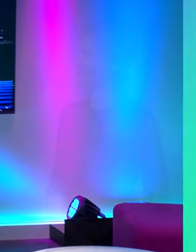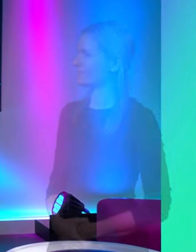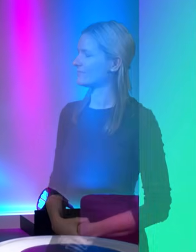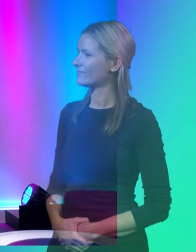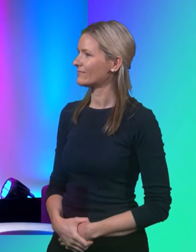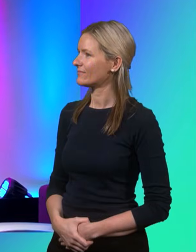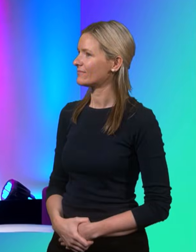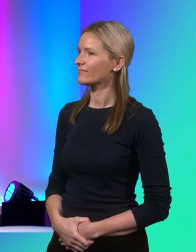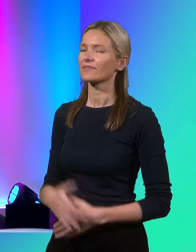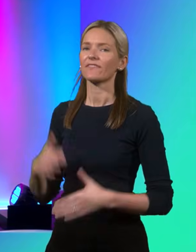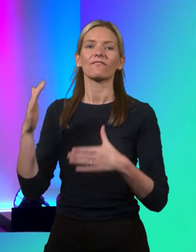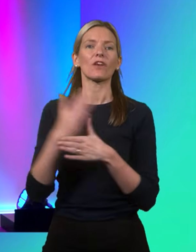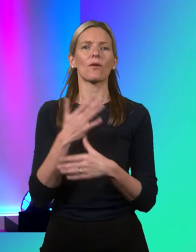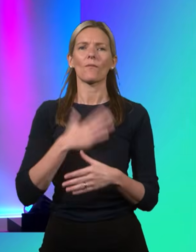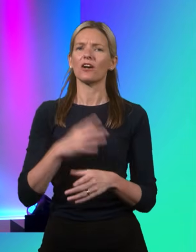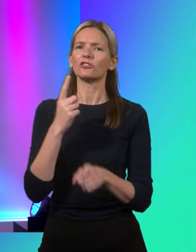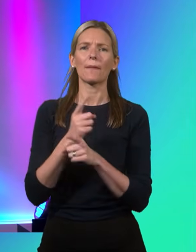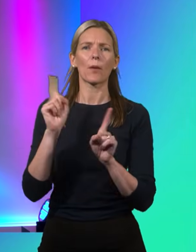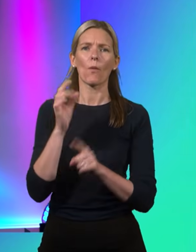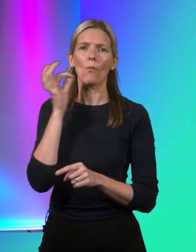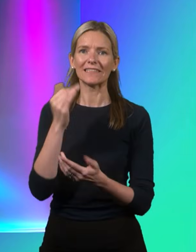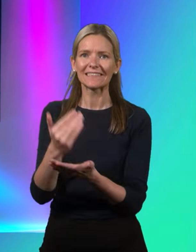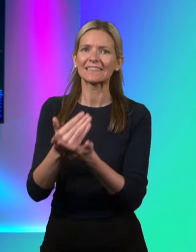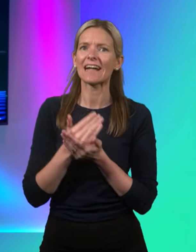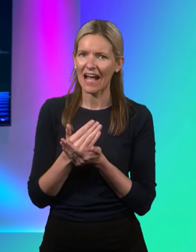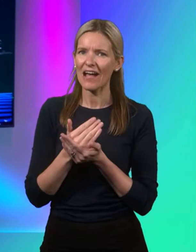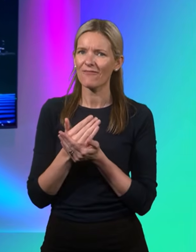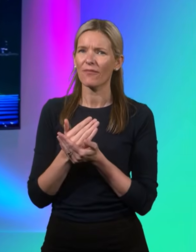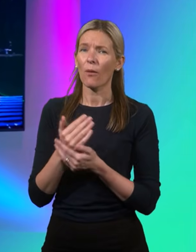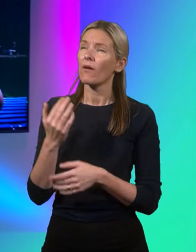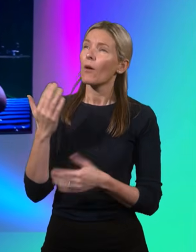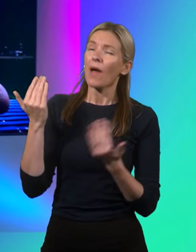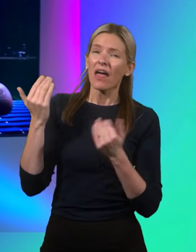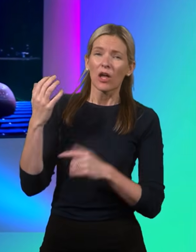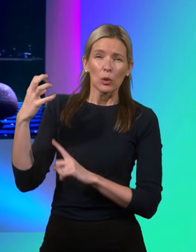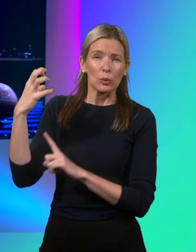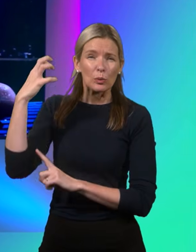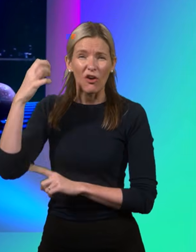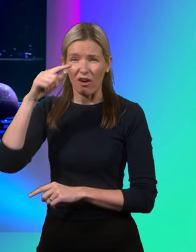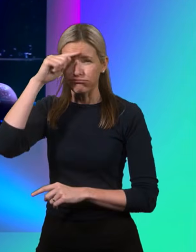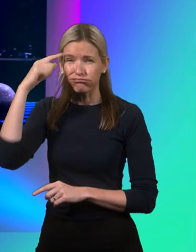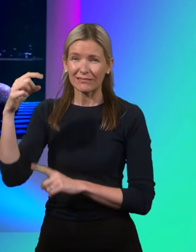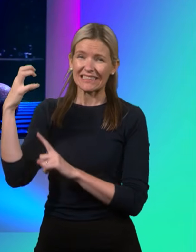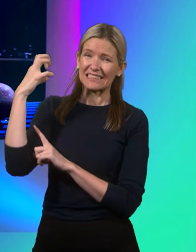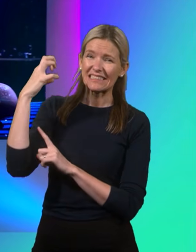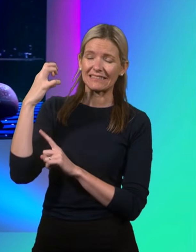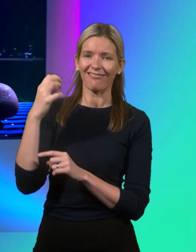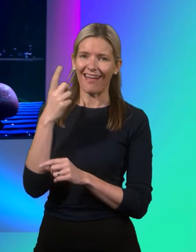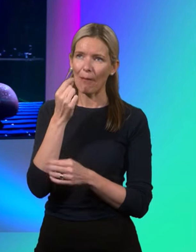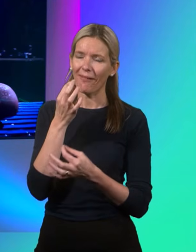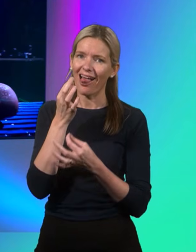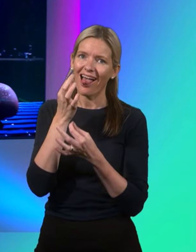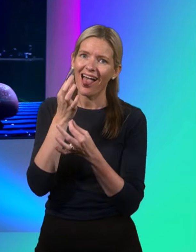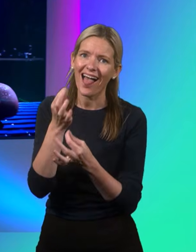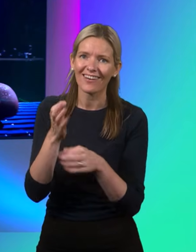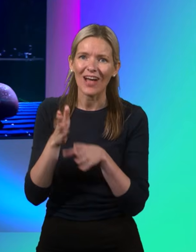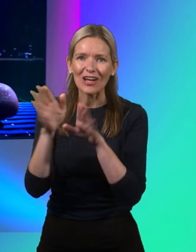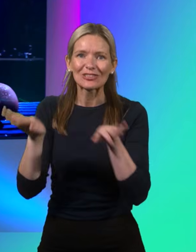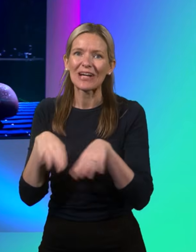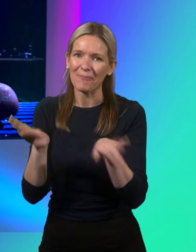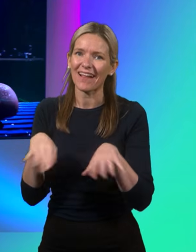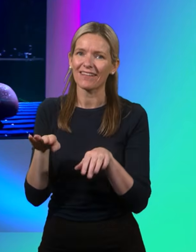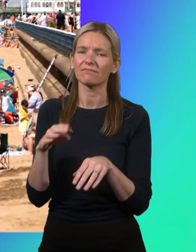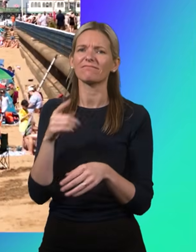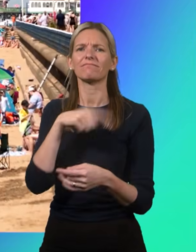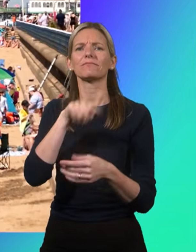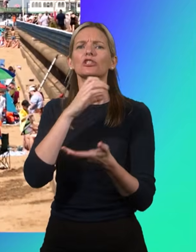But first today, we're talking about water safety. Now, when the weather is sunny and warm, it can be tempting to go for a swim.